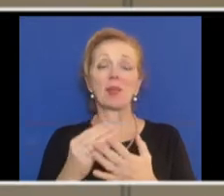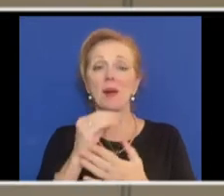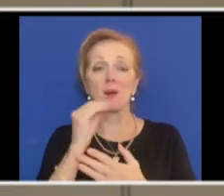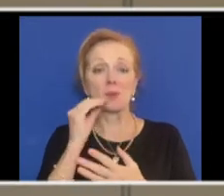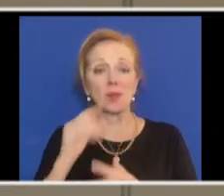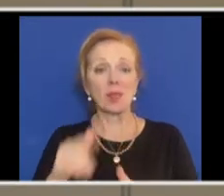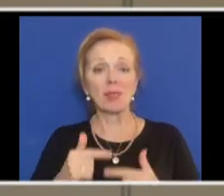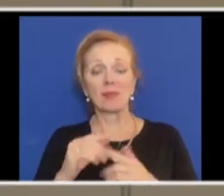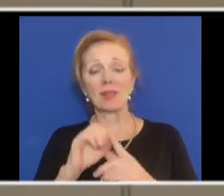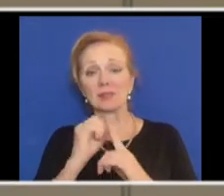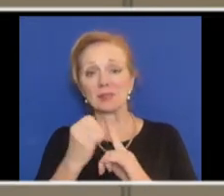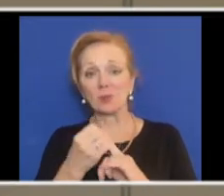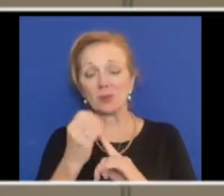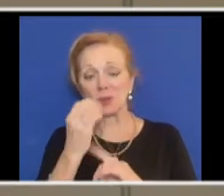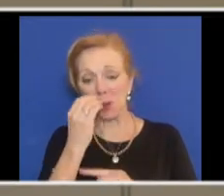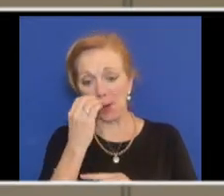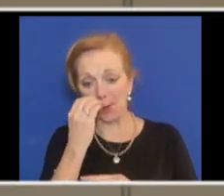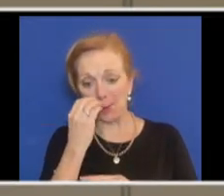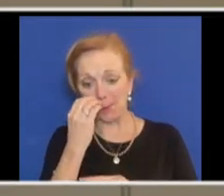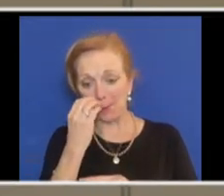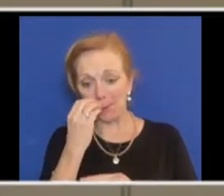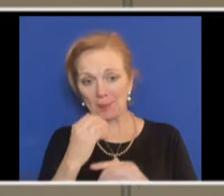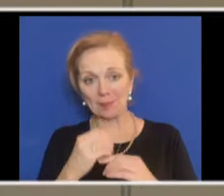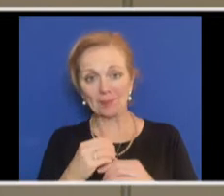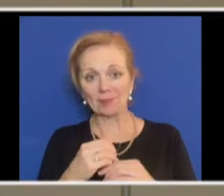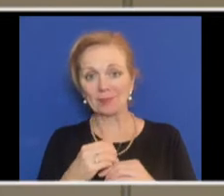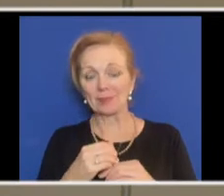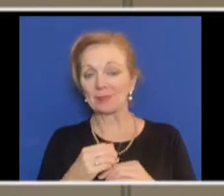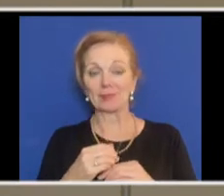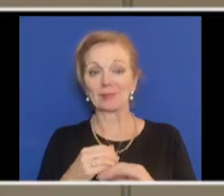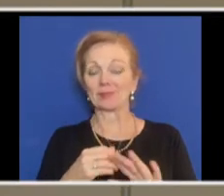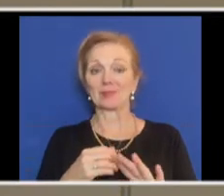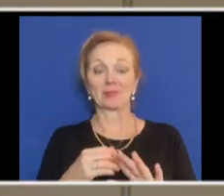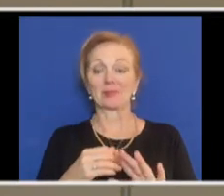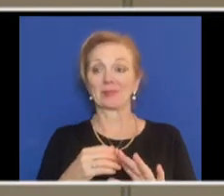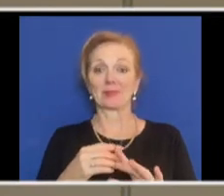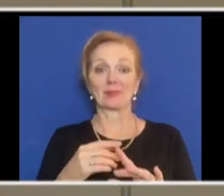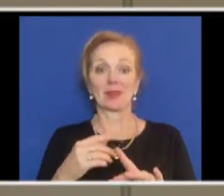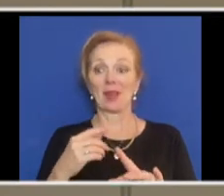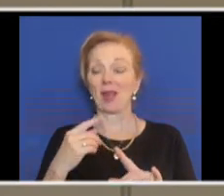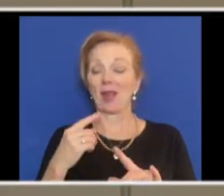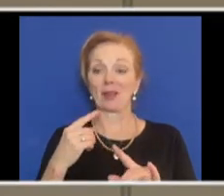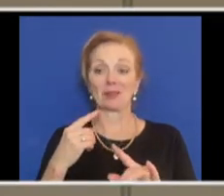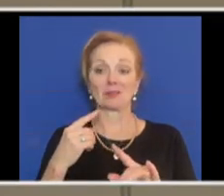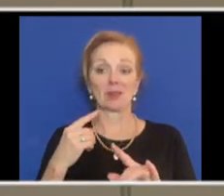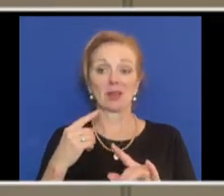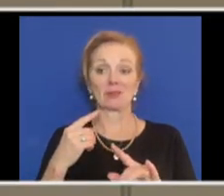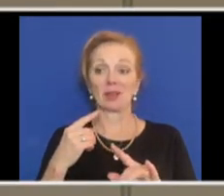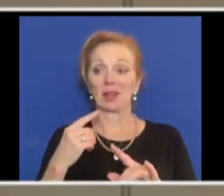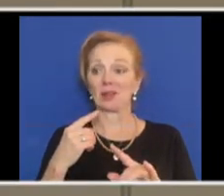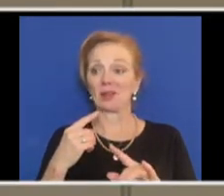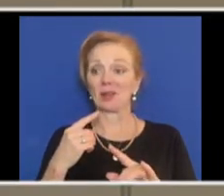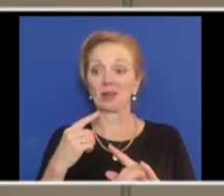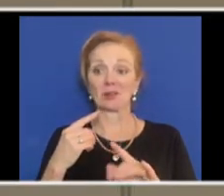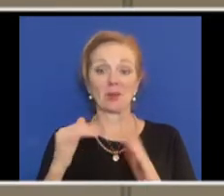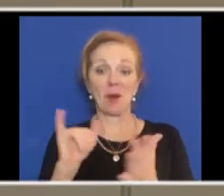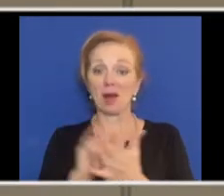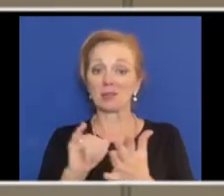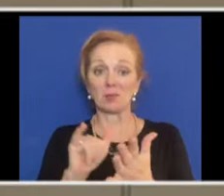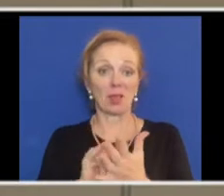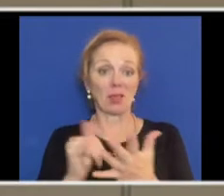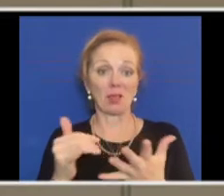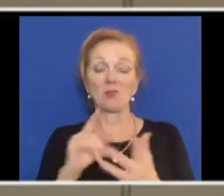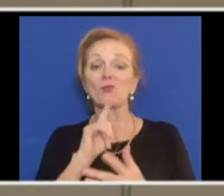in that condition it was untenable it was untenable not because we didn't want to but because the real